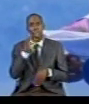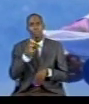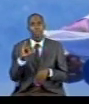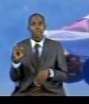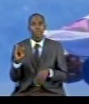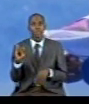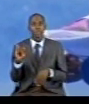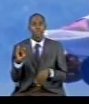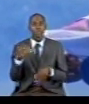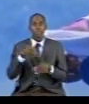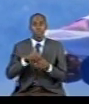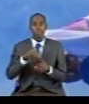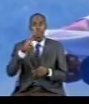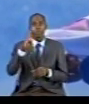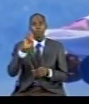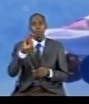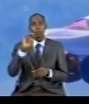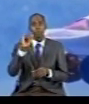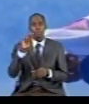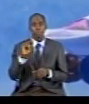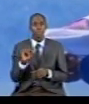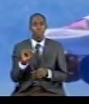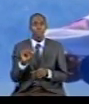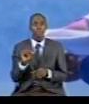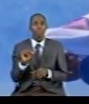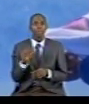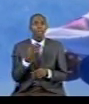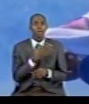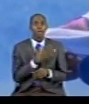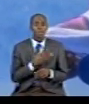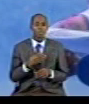there. And my wife, he bought.